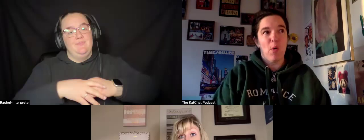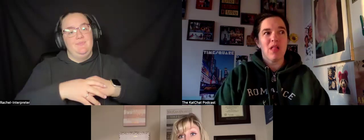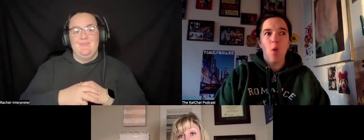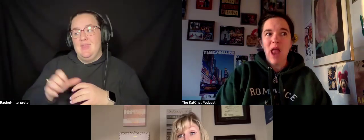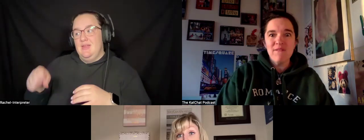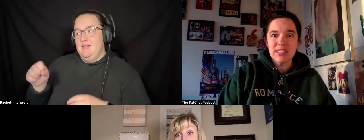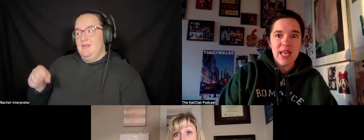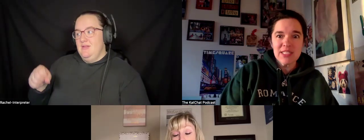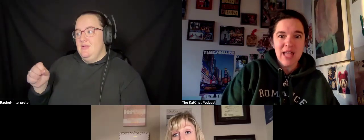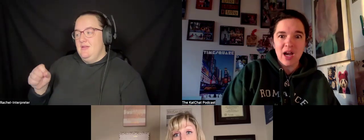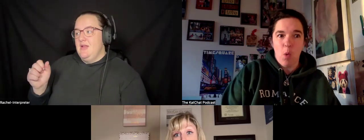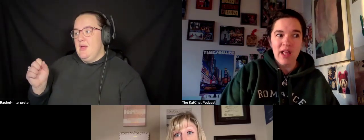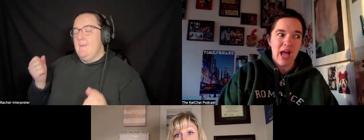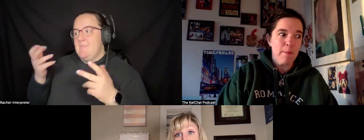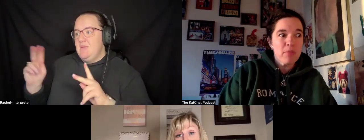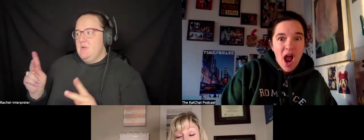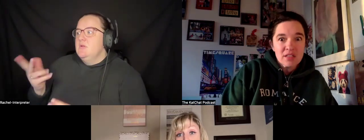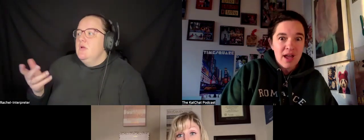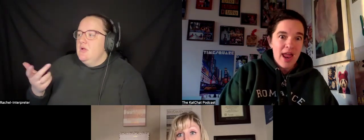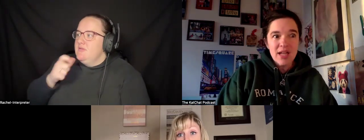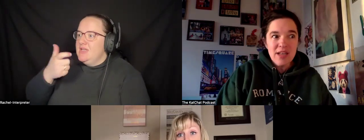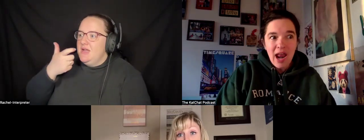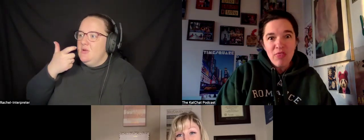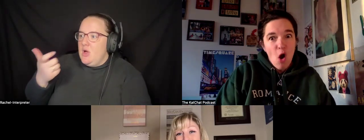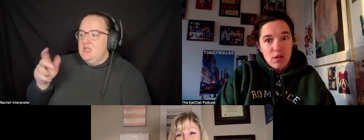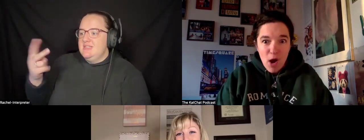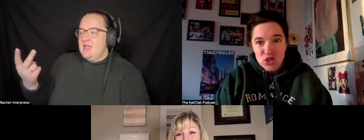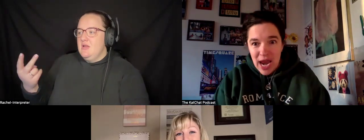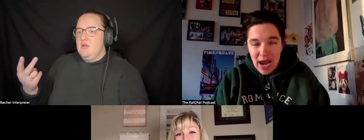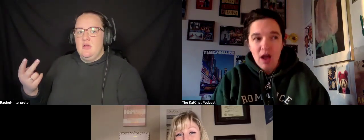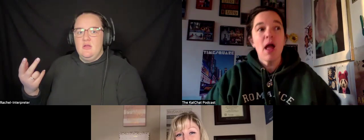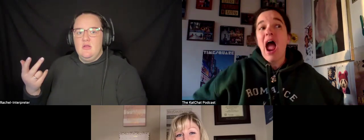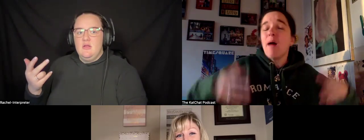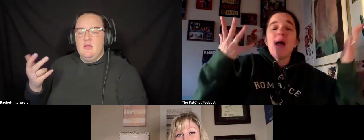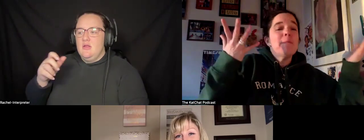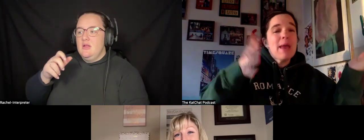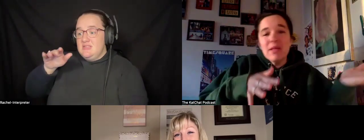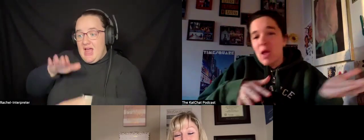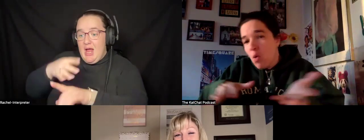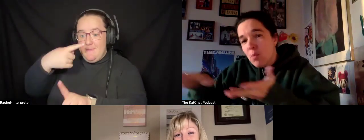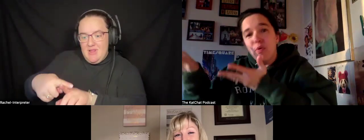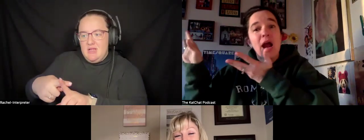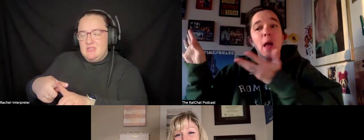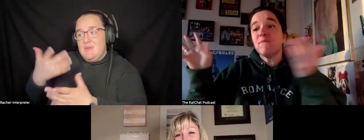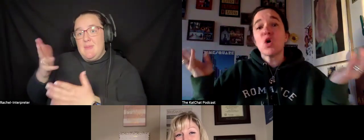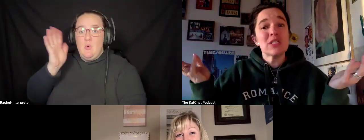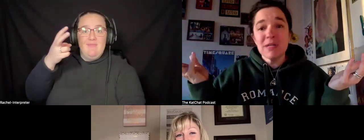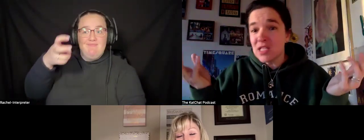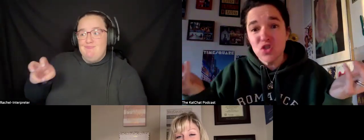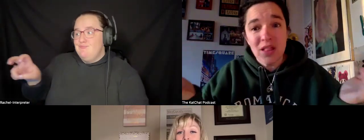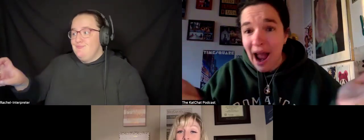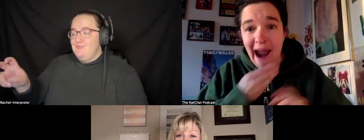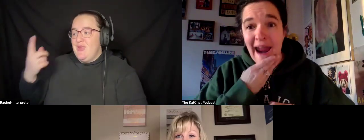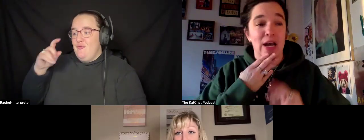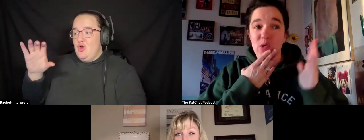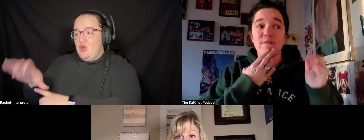of people haven't seen the second one. It's unplugged. It's not on the Hallmark channel. And then maybe they will bring it up for Christmas